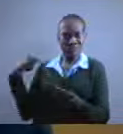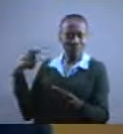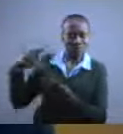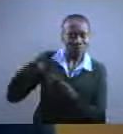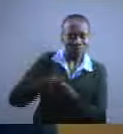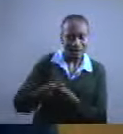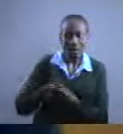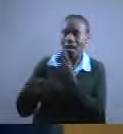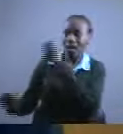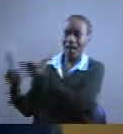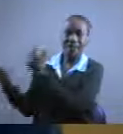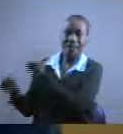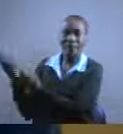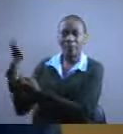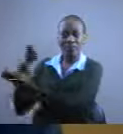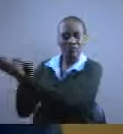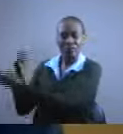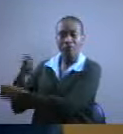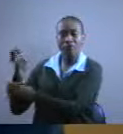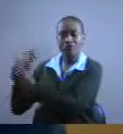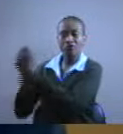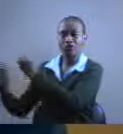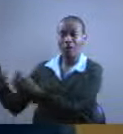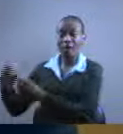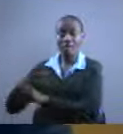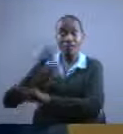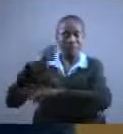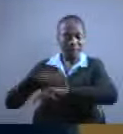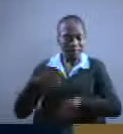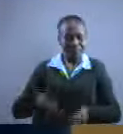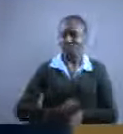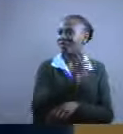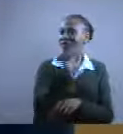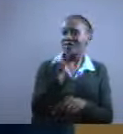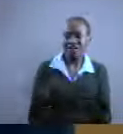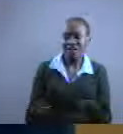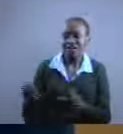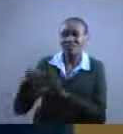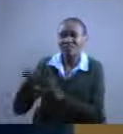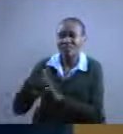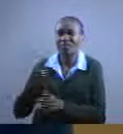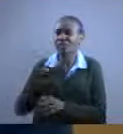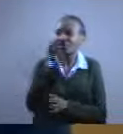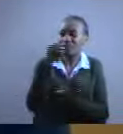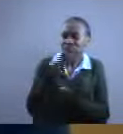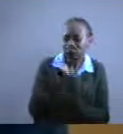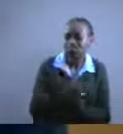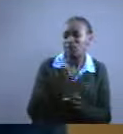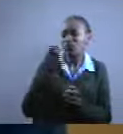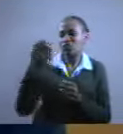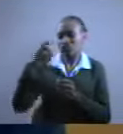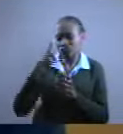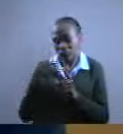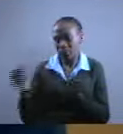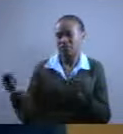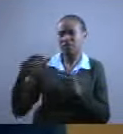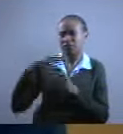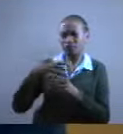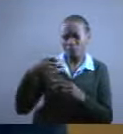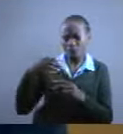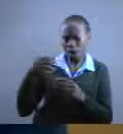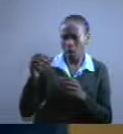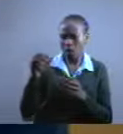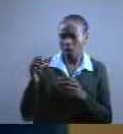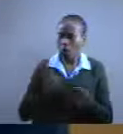outside of Europe, and the first time in South Africa. Participating in countries included South Africa, Germany, Spain, Switzerland,